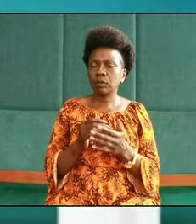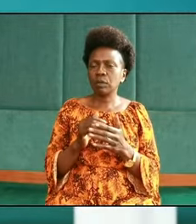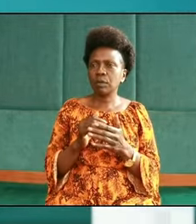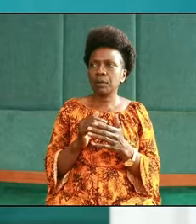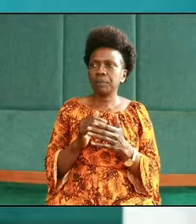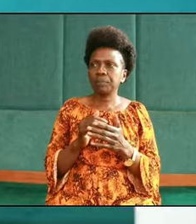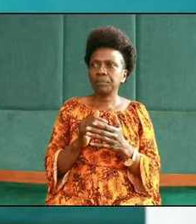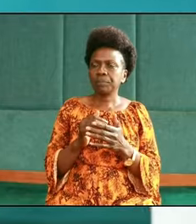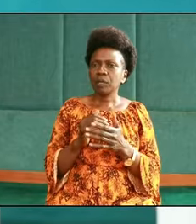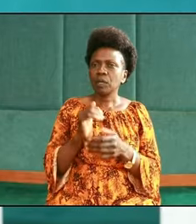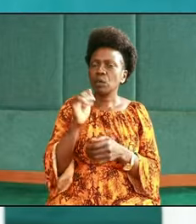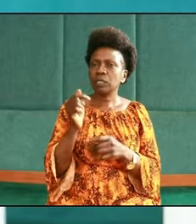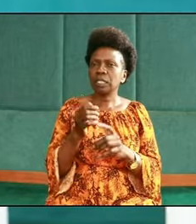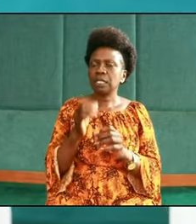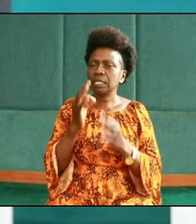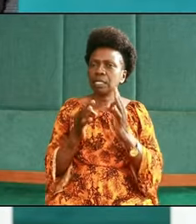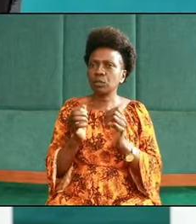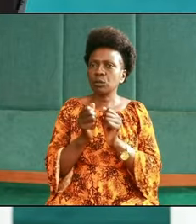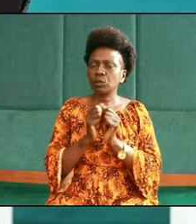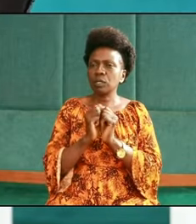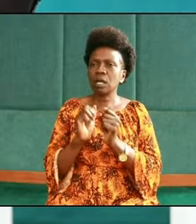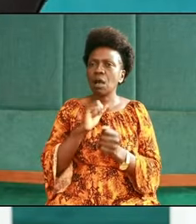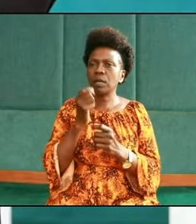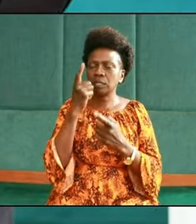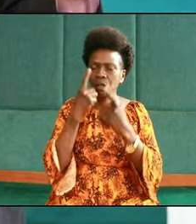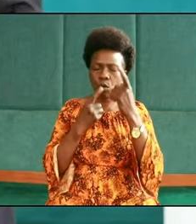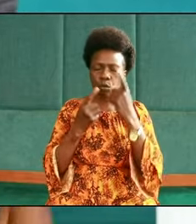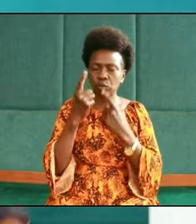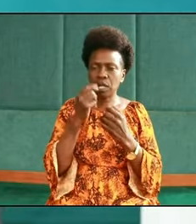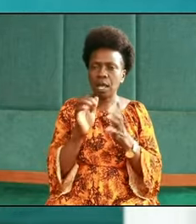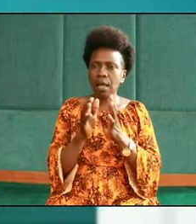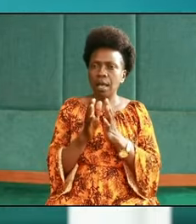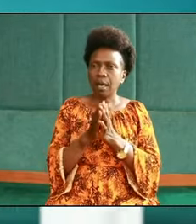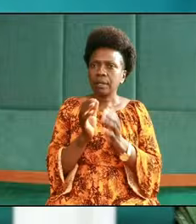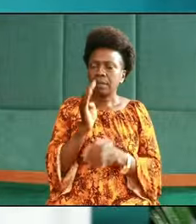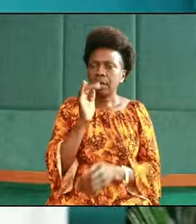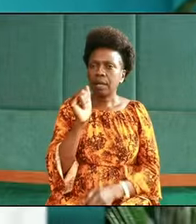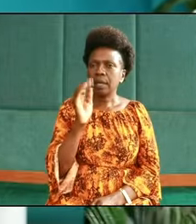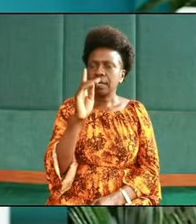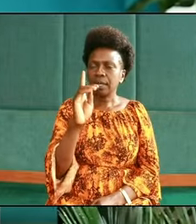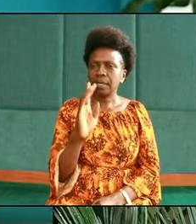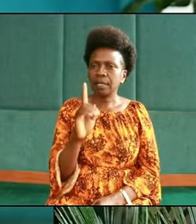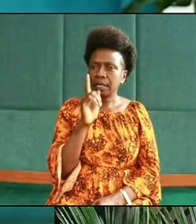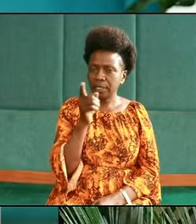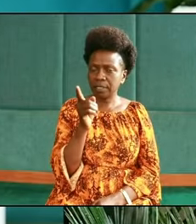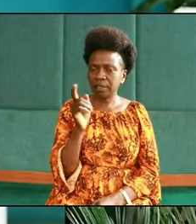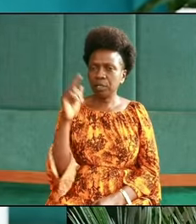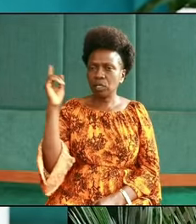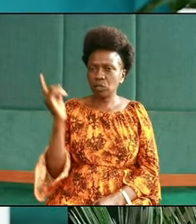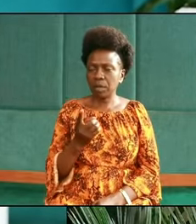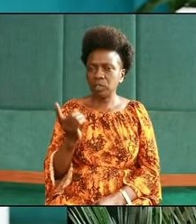He is acquainted with our sorrows, and by his stripes we